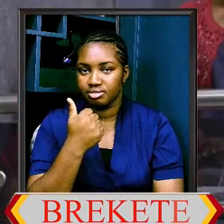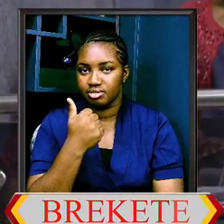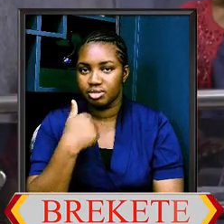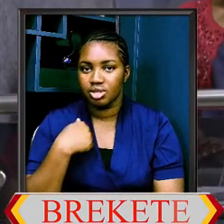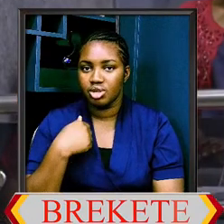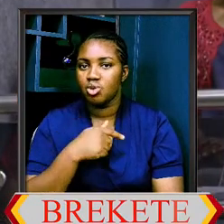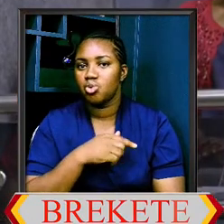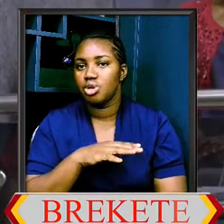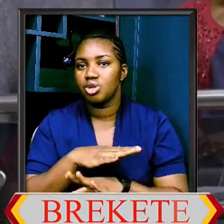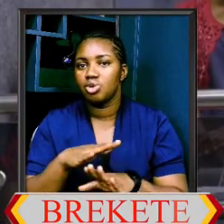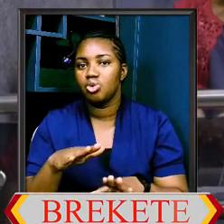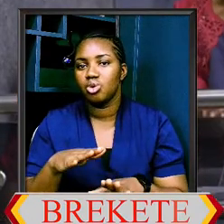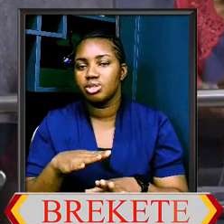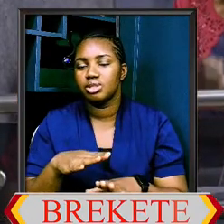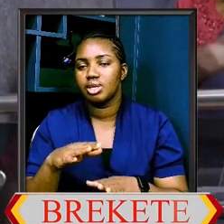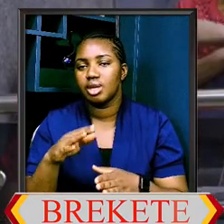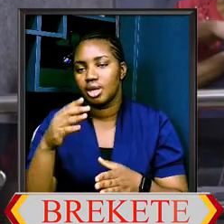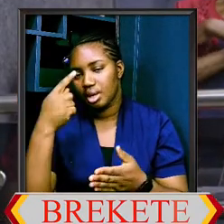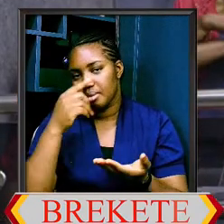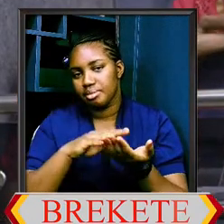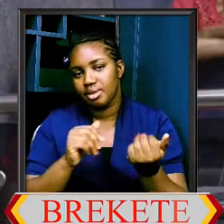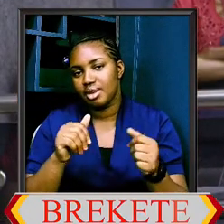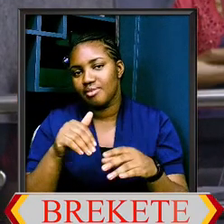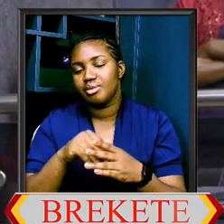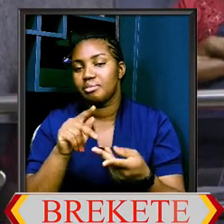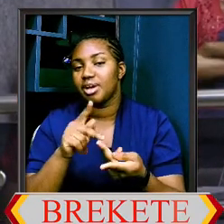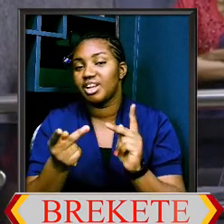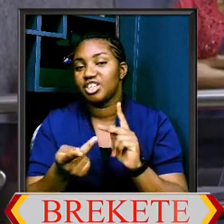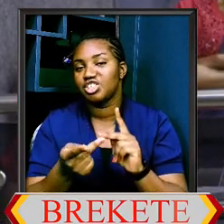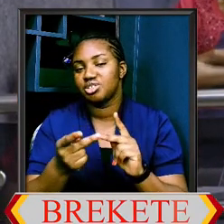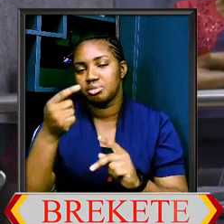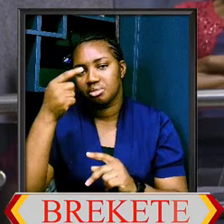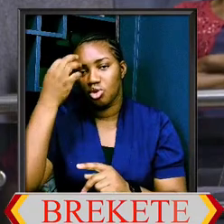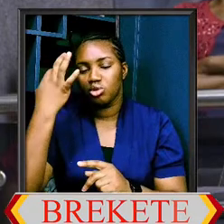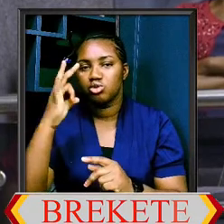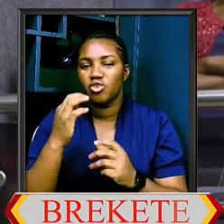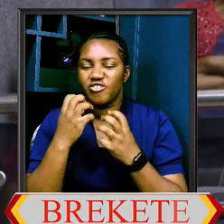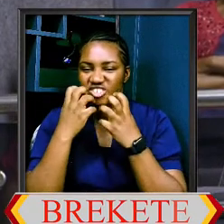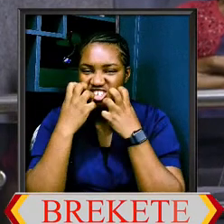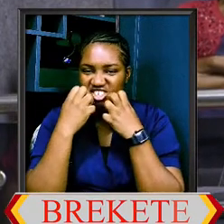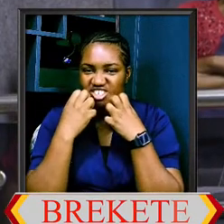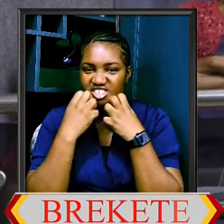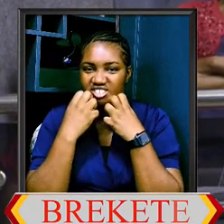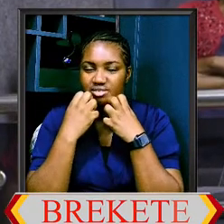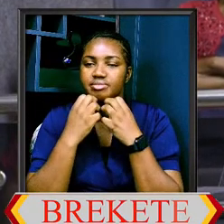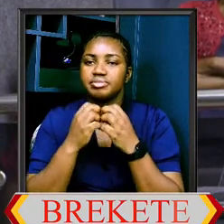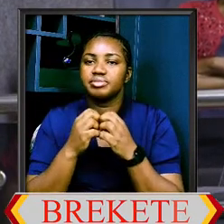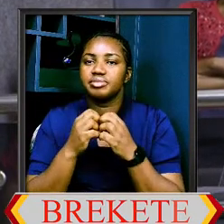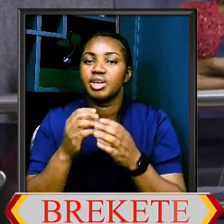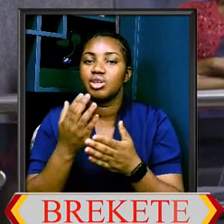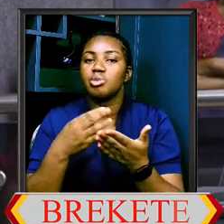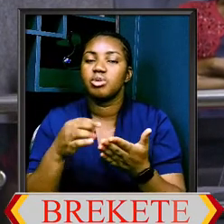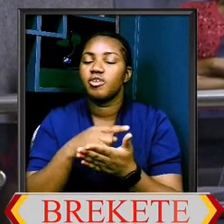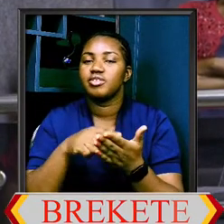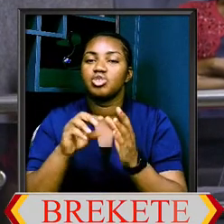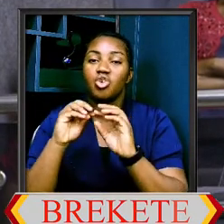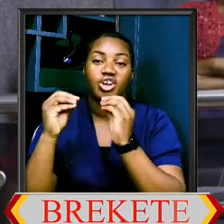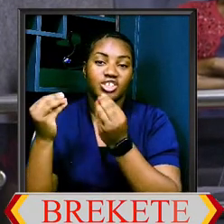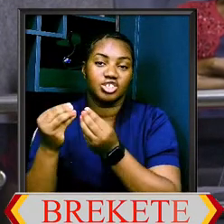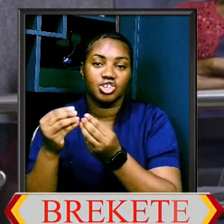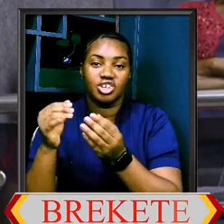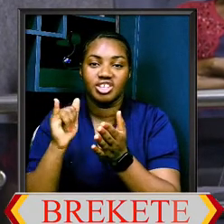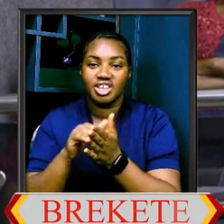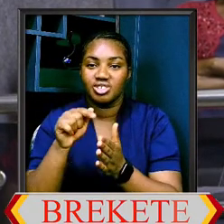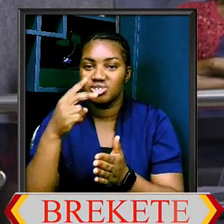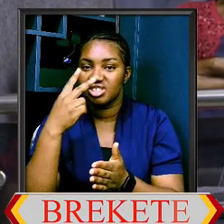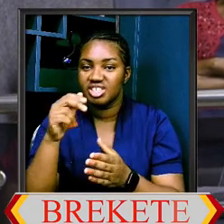we not believe in partnership because of greediness. Some of these organizations we go